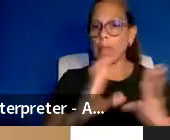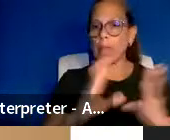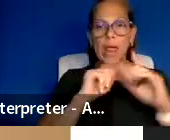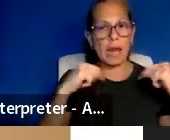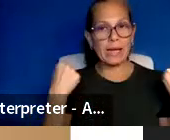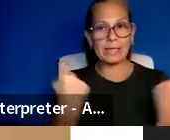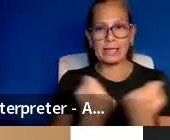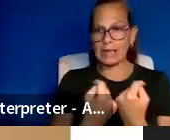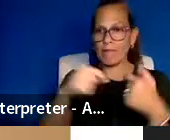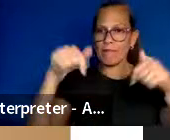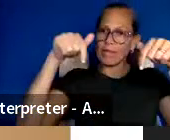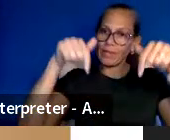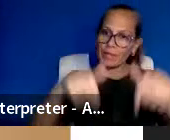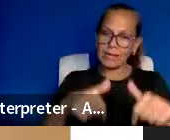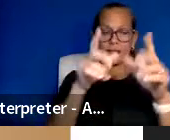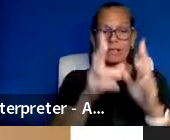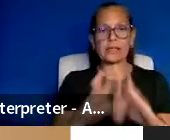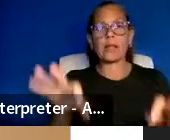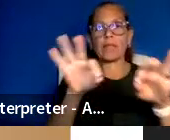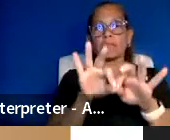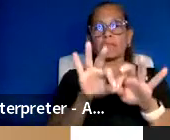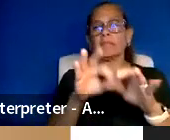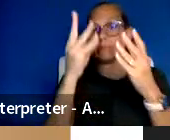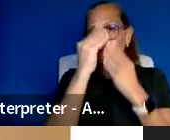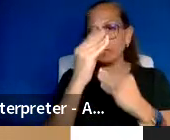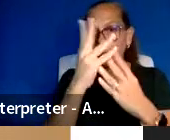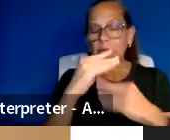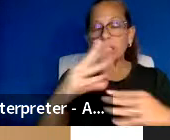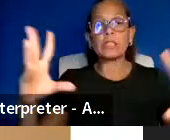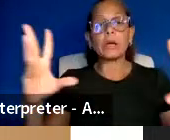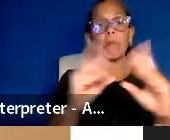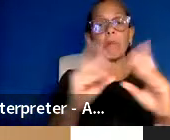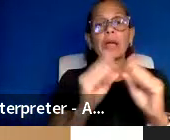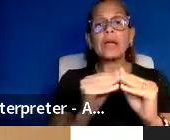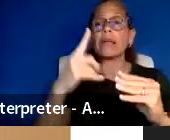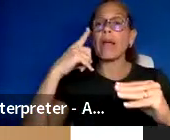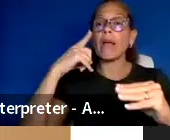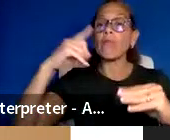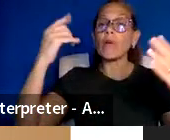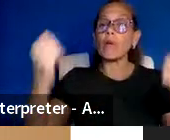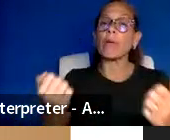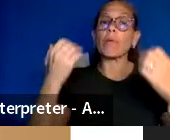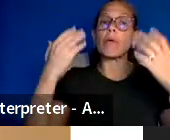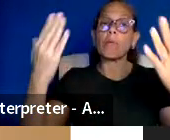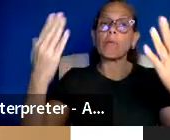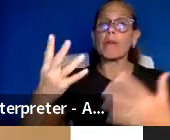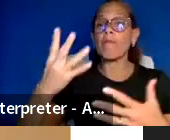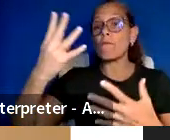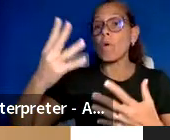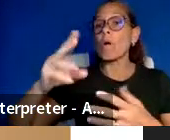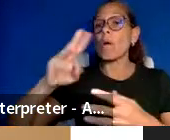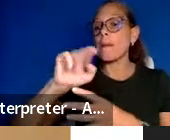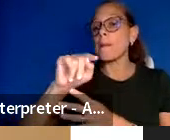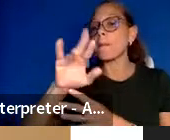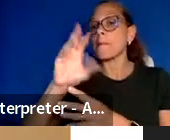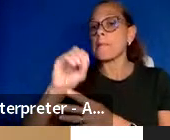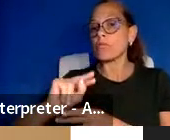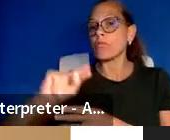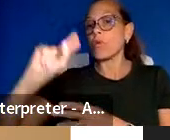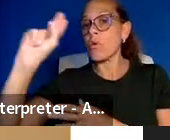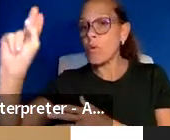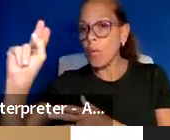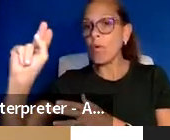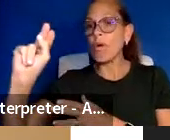holding these very important information sessions on the proposed 4 Metro North stations that are coming to our